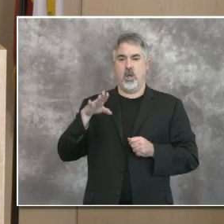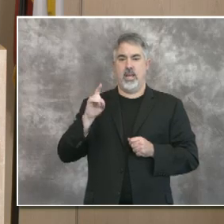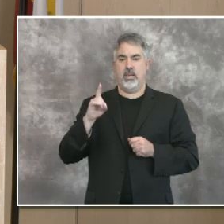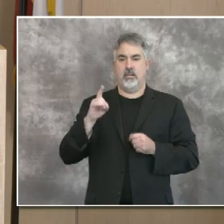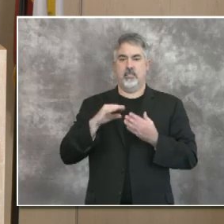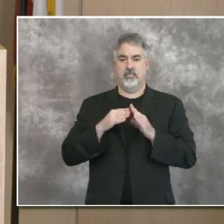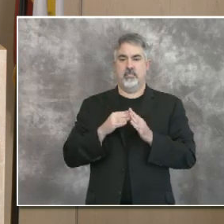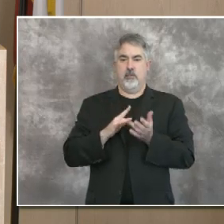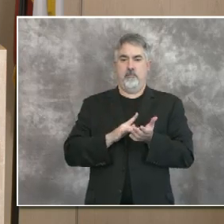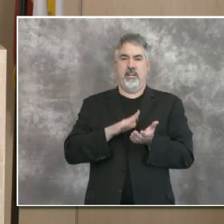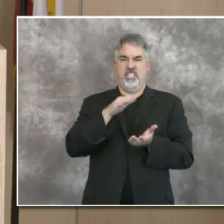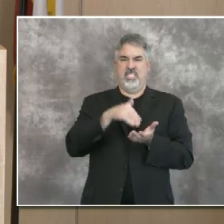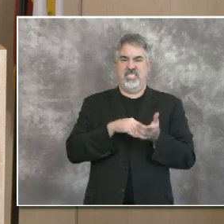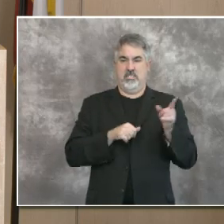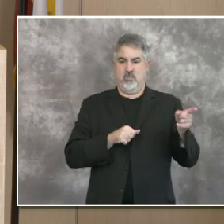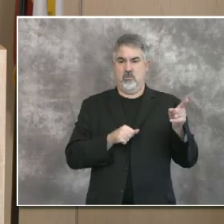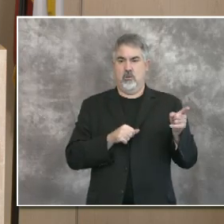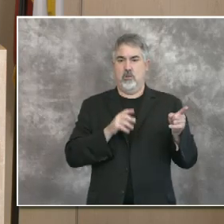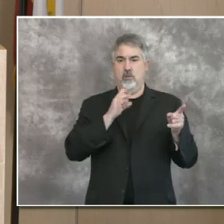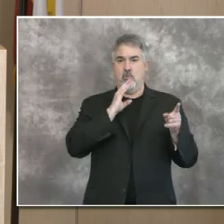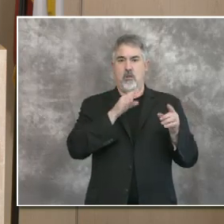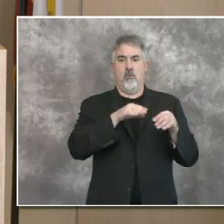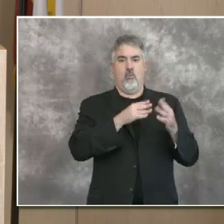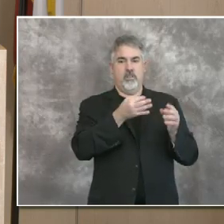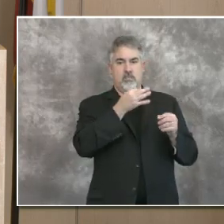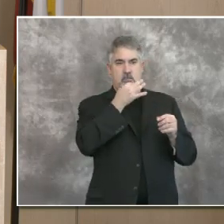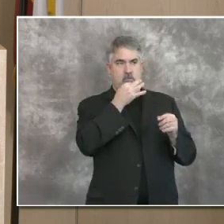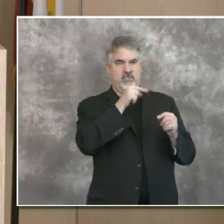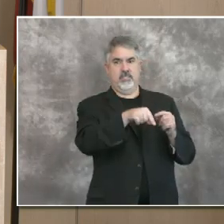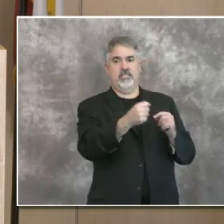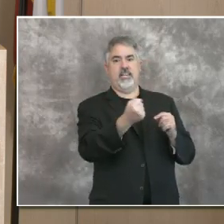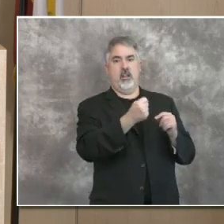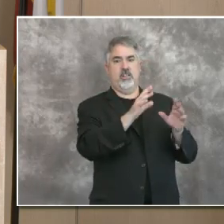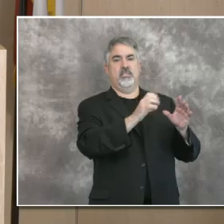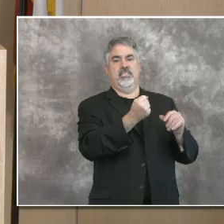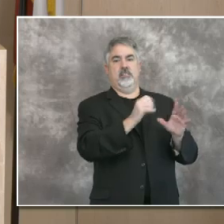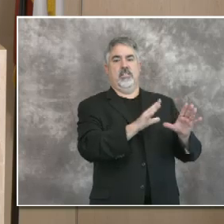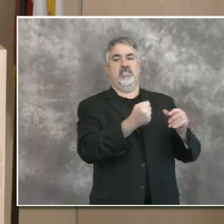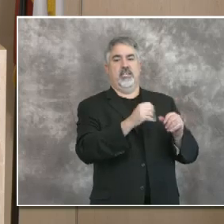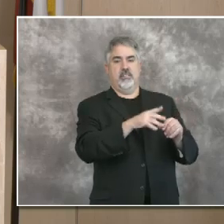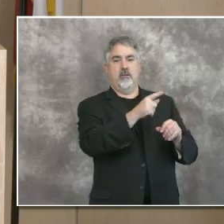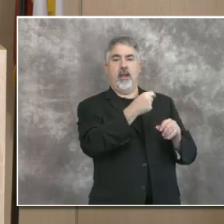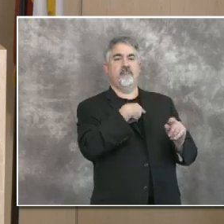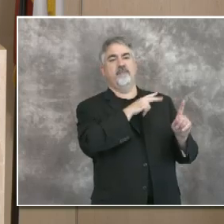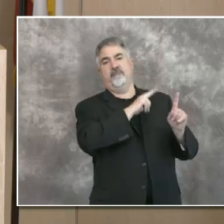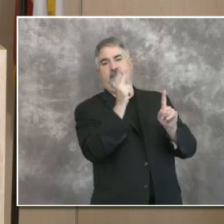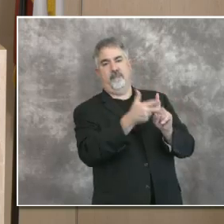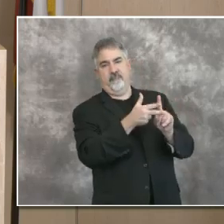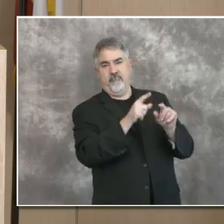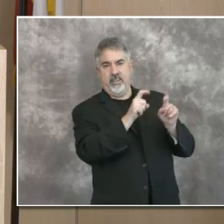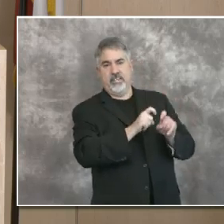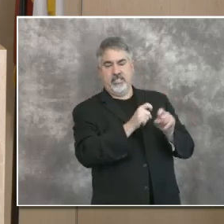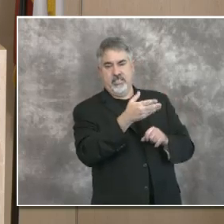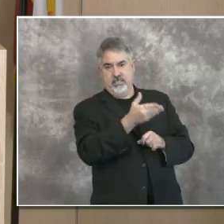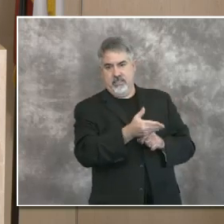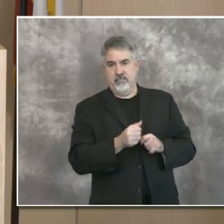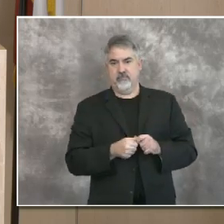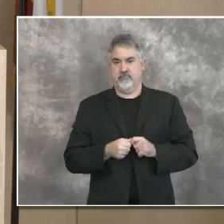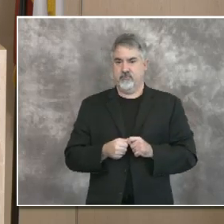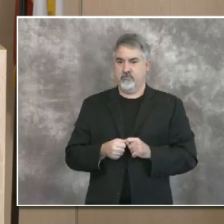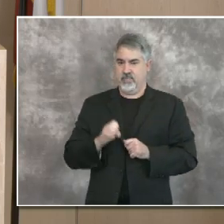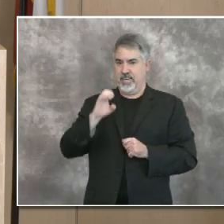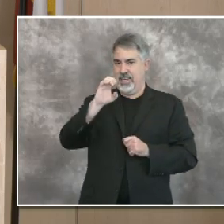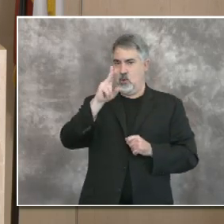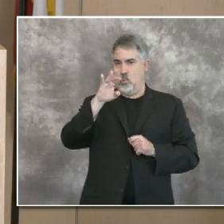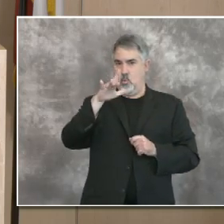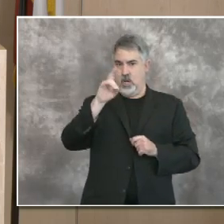We'll have a drive-through on Saturday and Sunday this weekend, and we are identifying other sites. We are working with